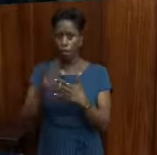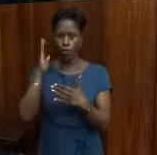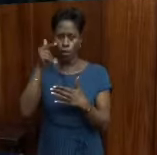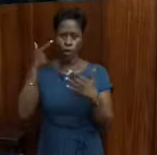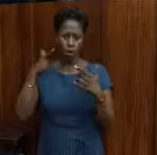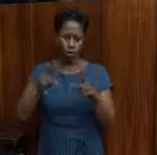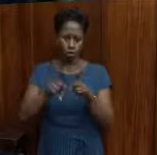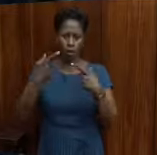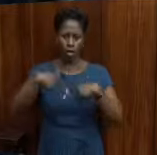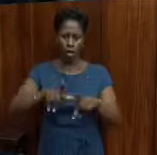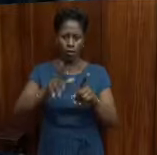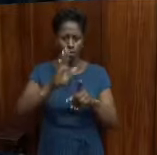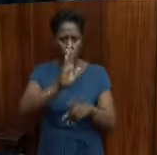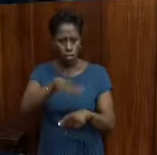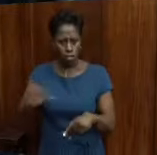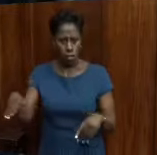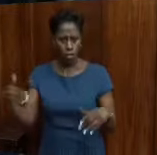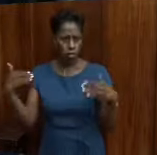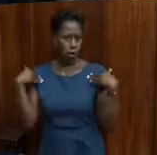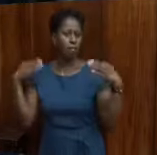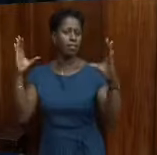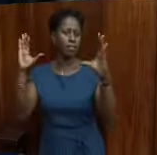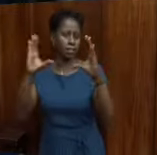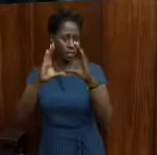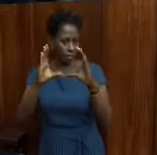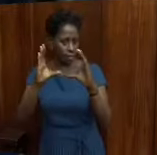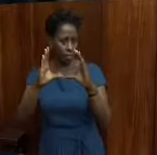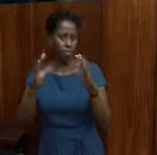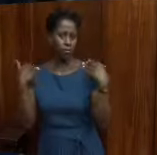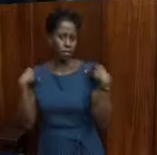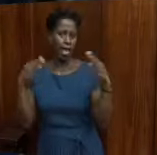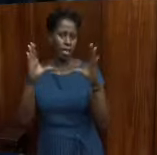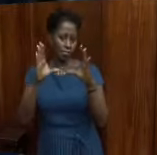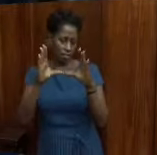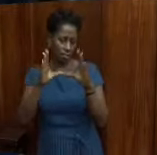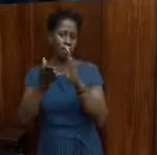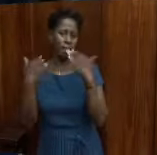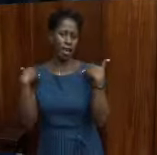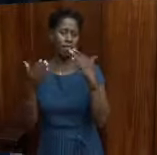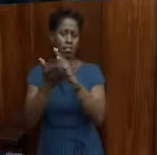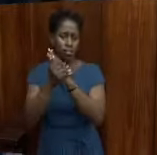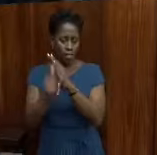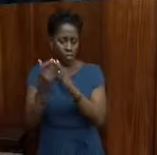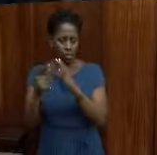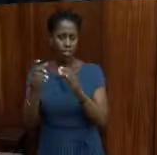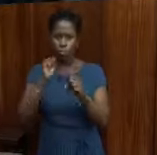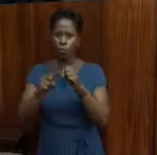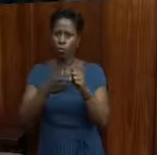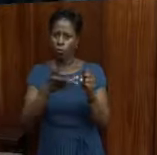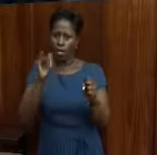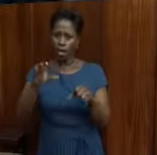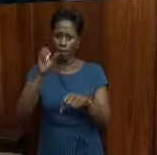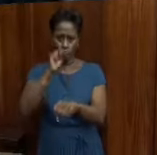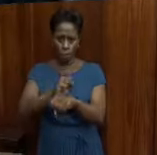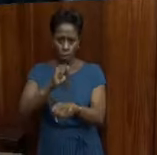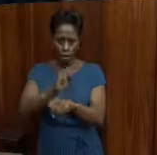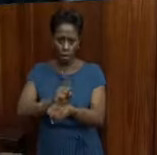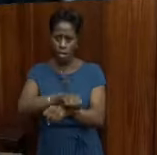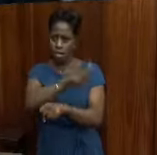competencies to allow students to compete in the local and regional markets. In keeping with our pledge of education for all,